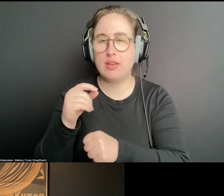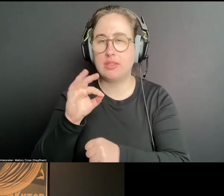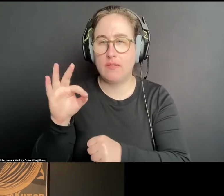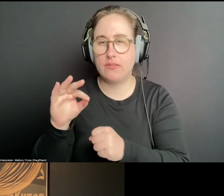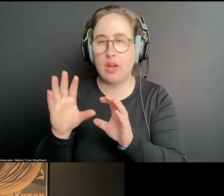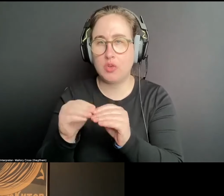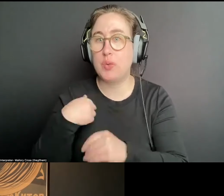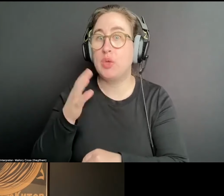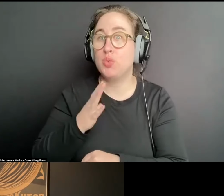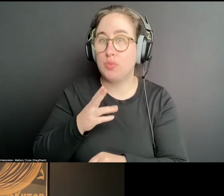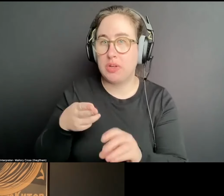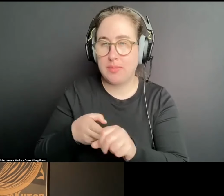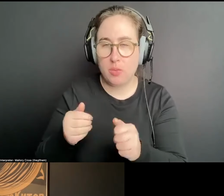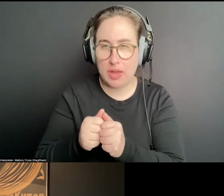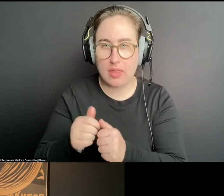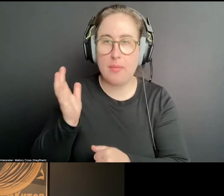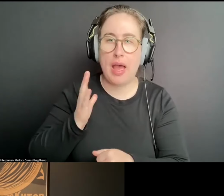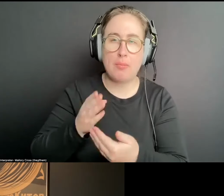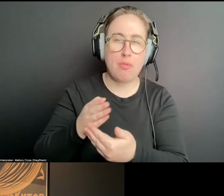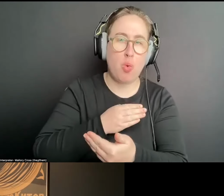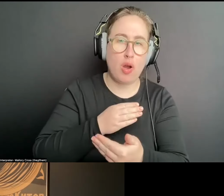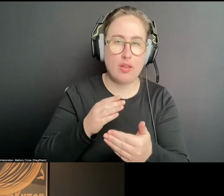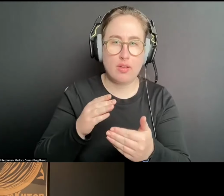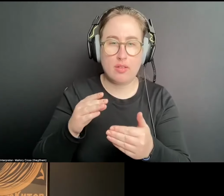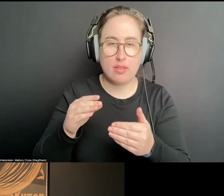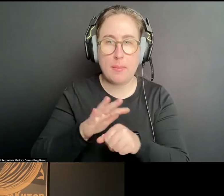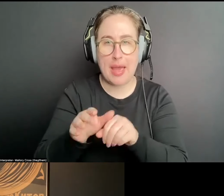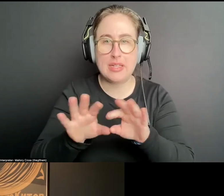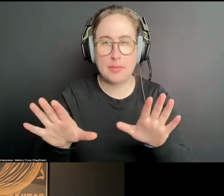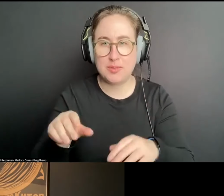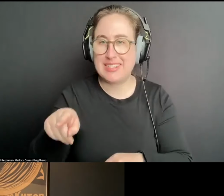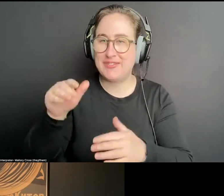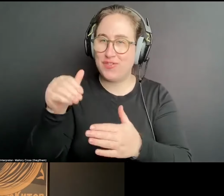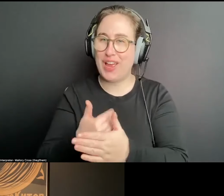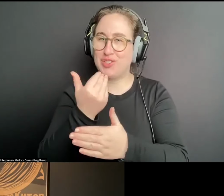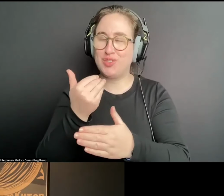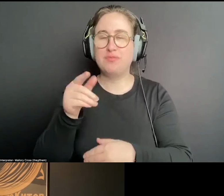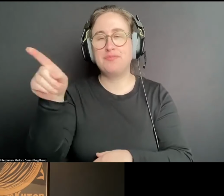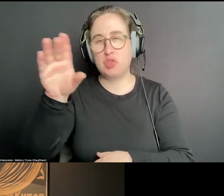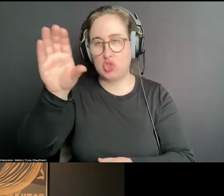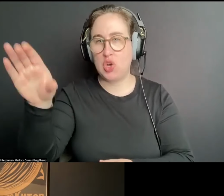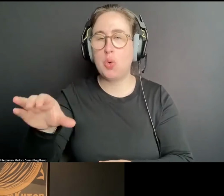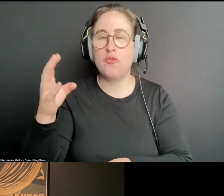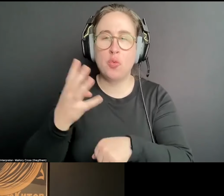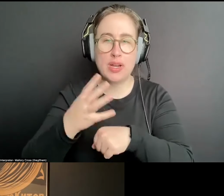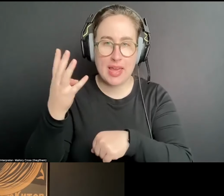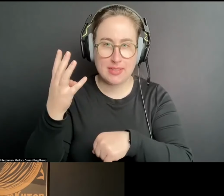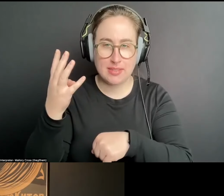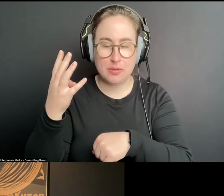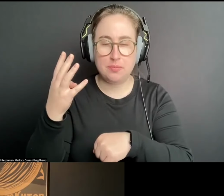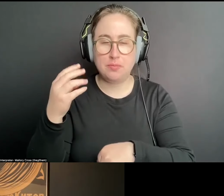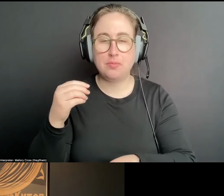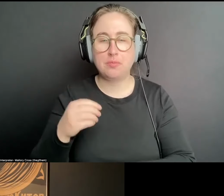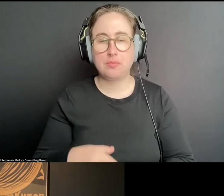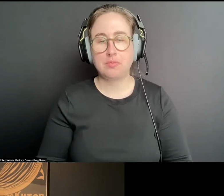to participate in back before the pandemic. So this one is fresh. It's going to be in Chicago. It'll be 4 days.